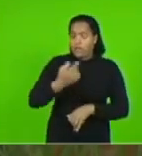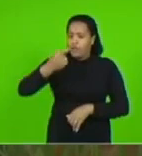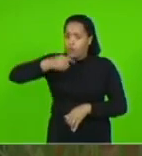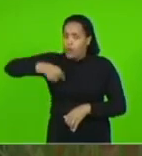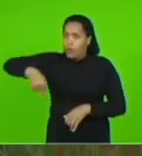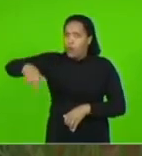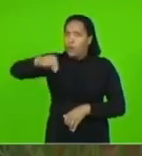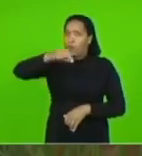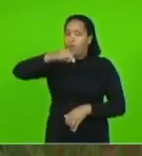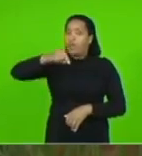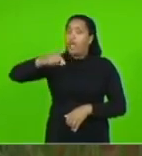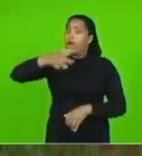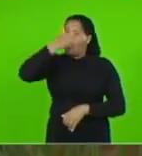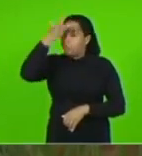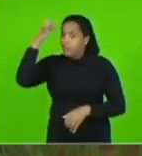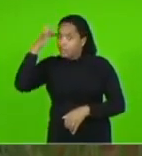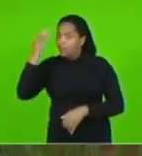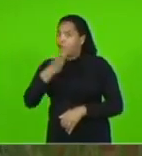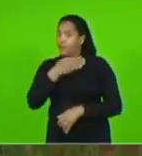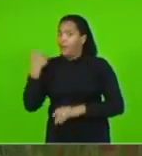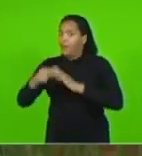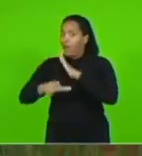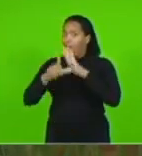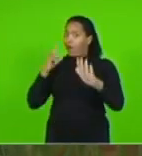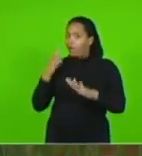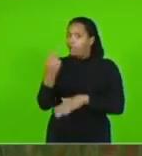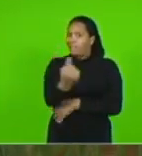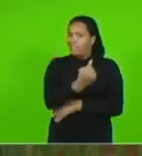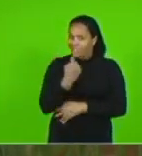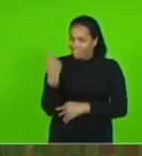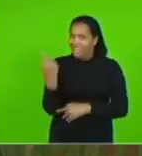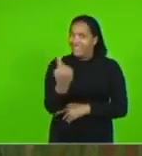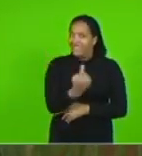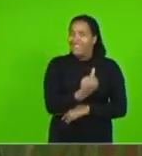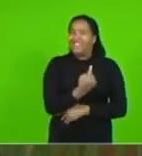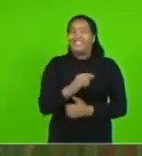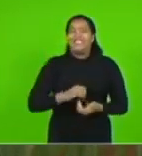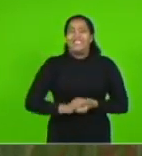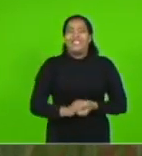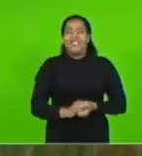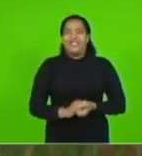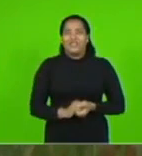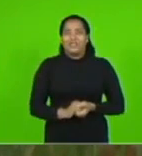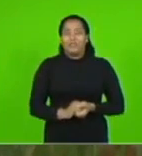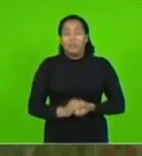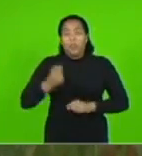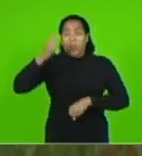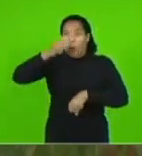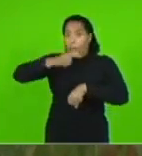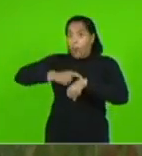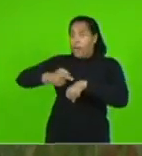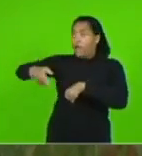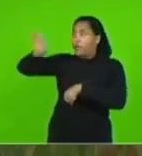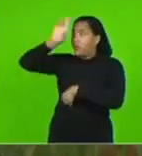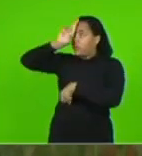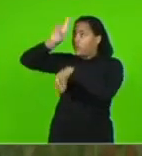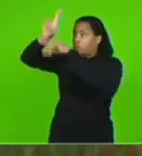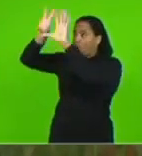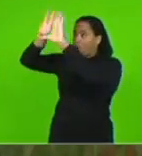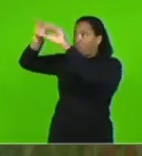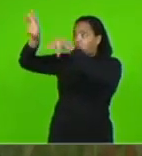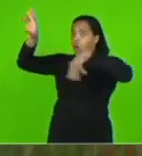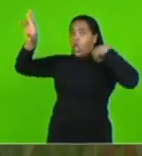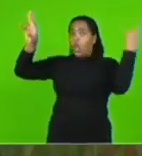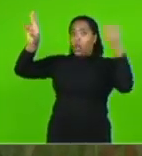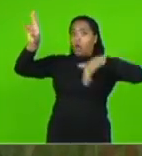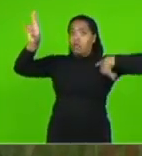Those who are alive, they're going to be caught up together and meet with Jesus in the clouds.